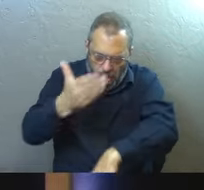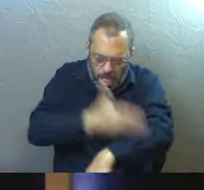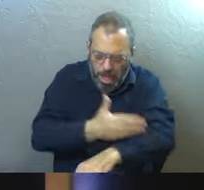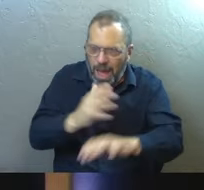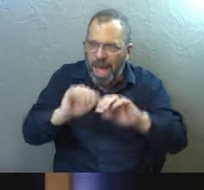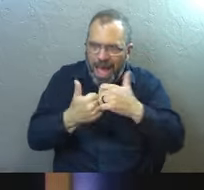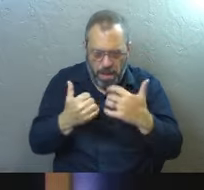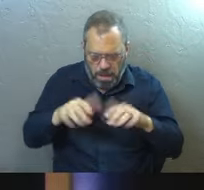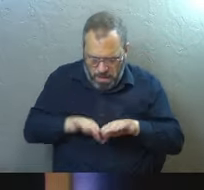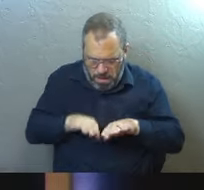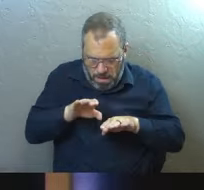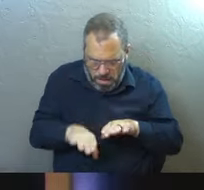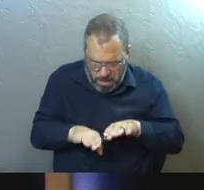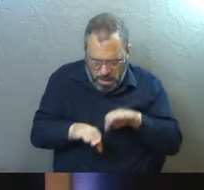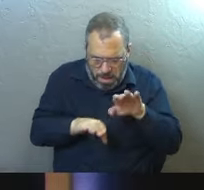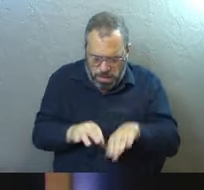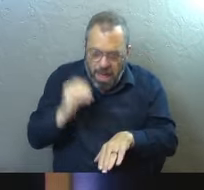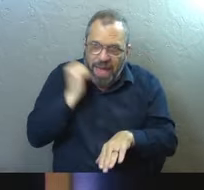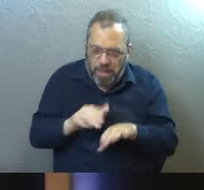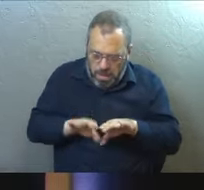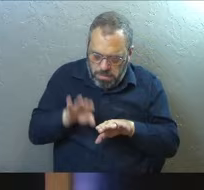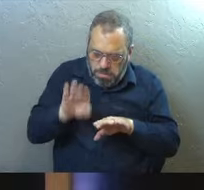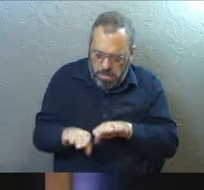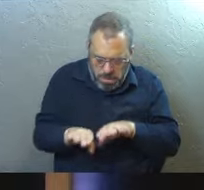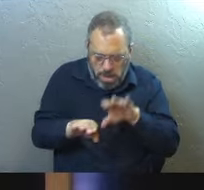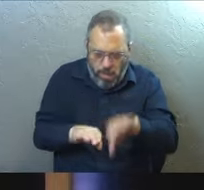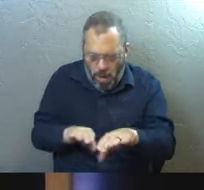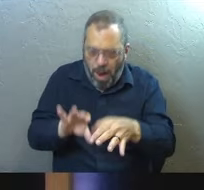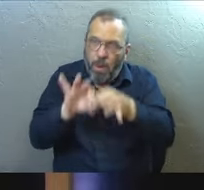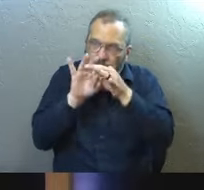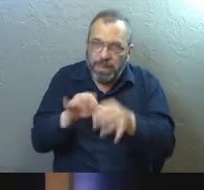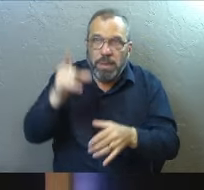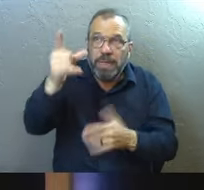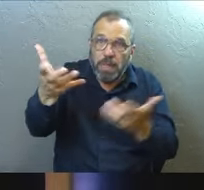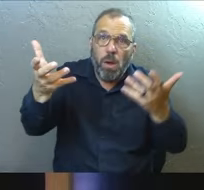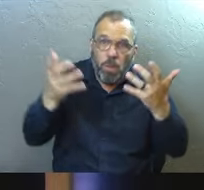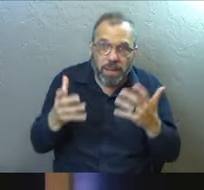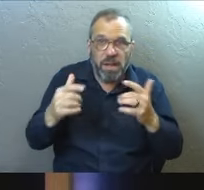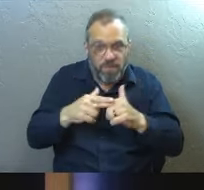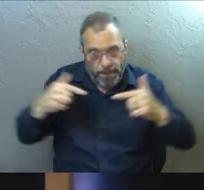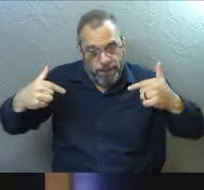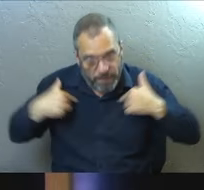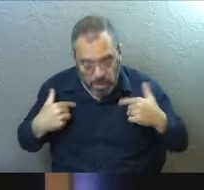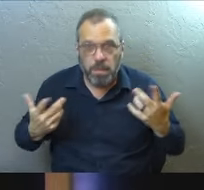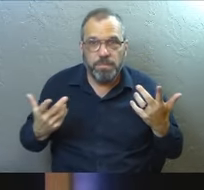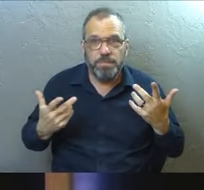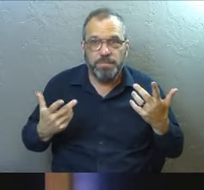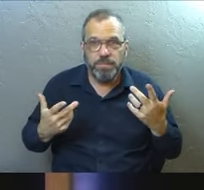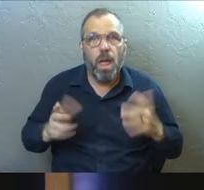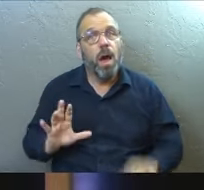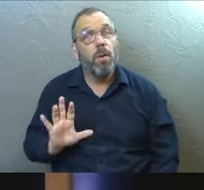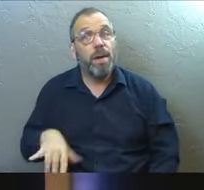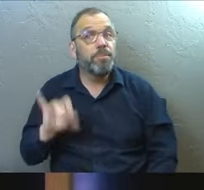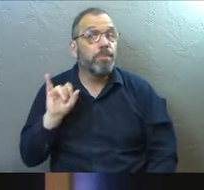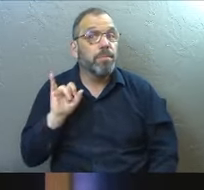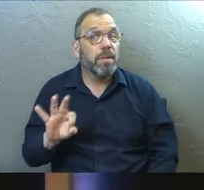things? How can I take steps every single day to get better at what it is God wants from me?